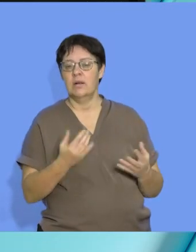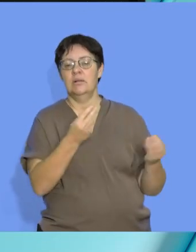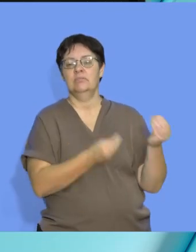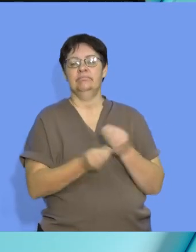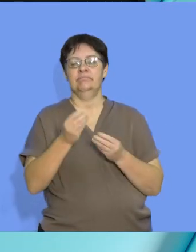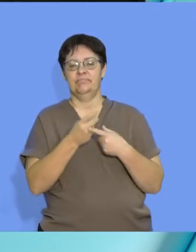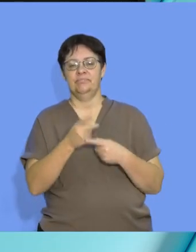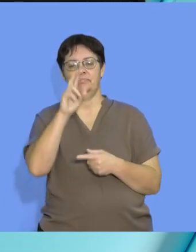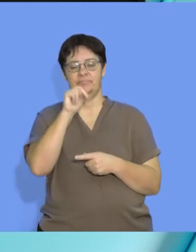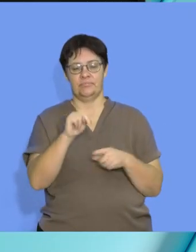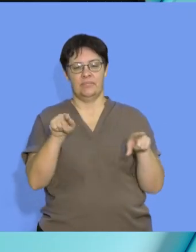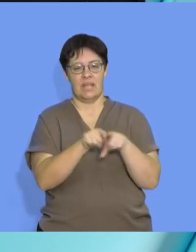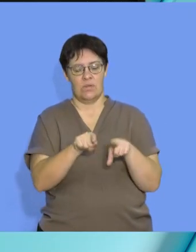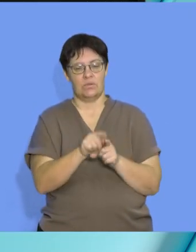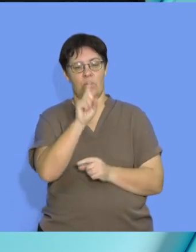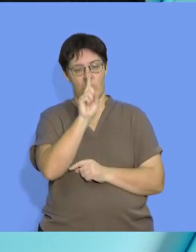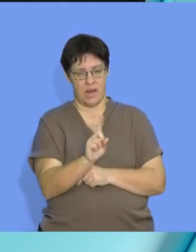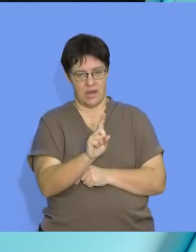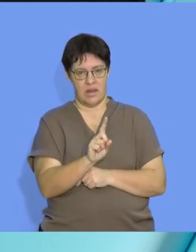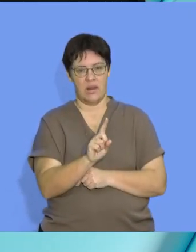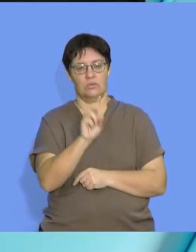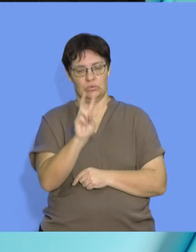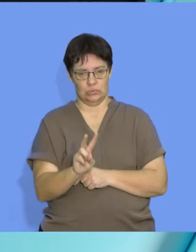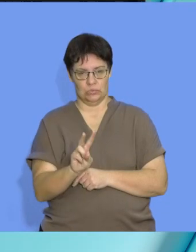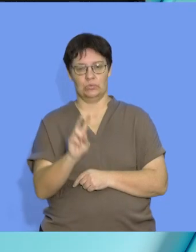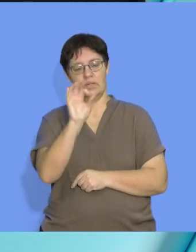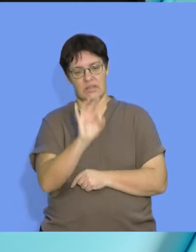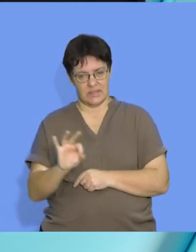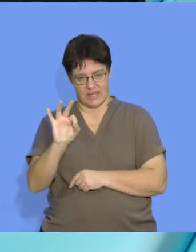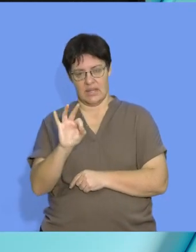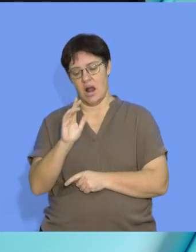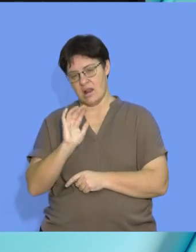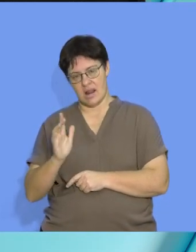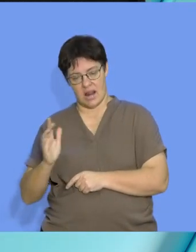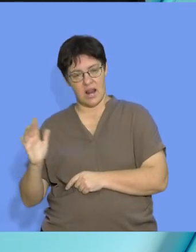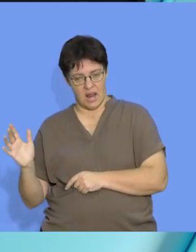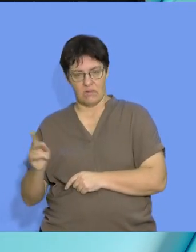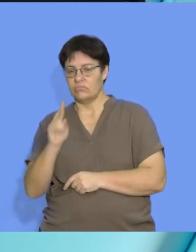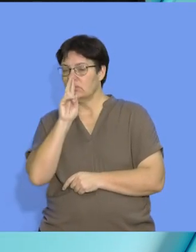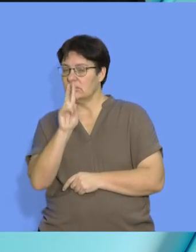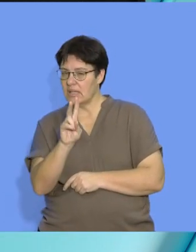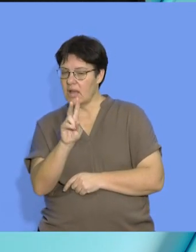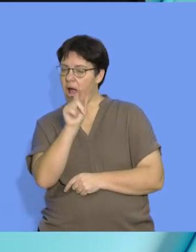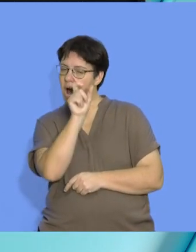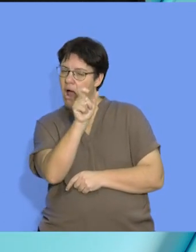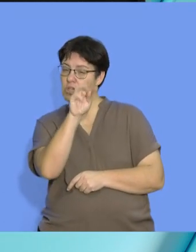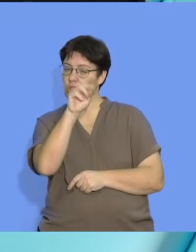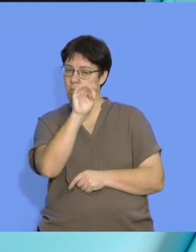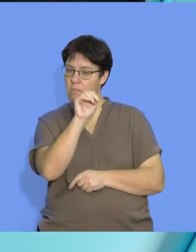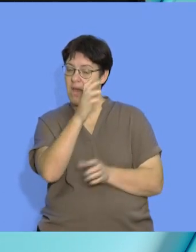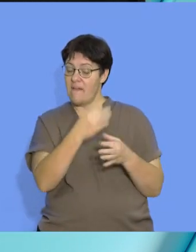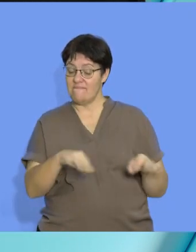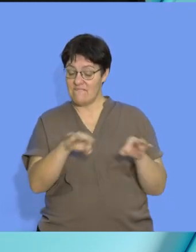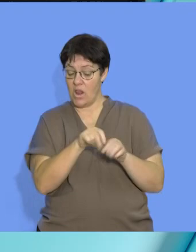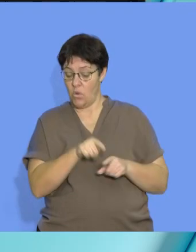n is equal to 1, 2, 3 going on to see if the term value matches the